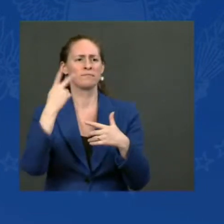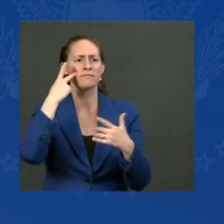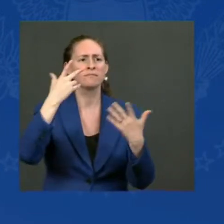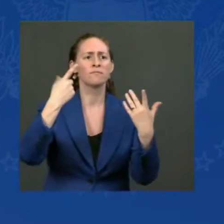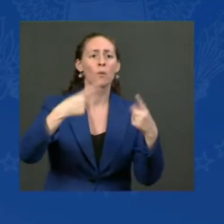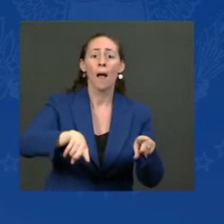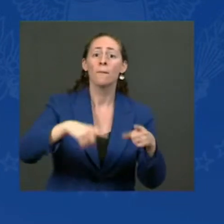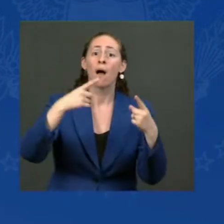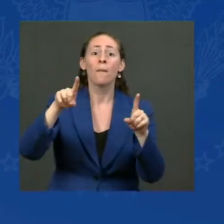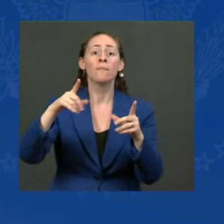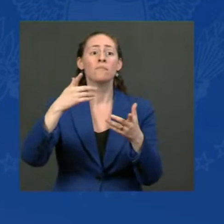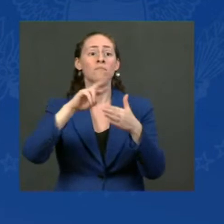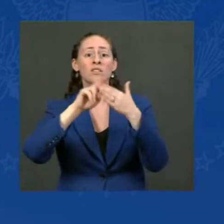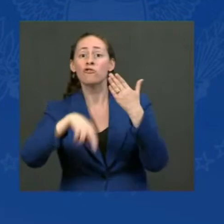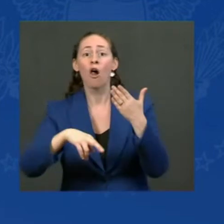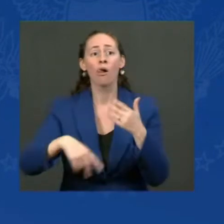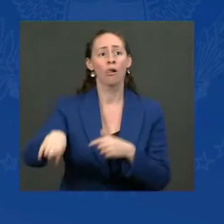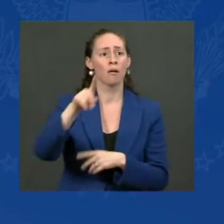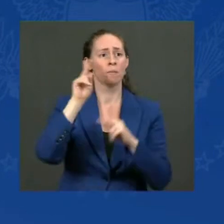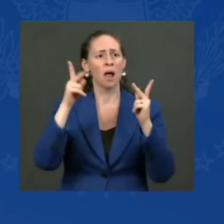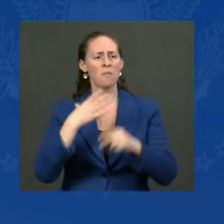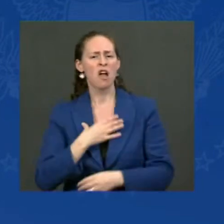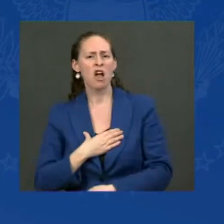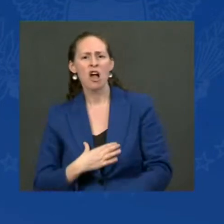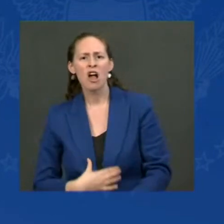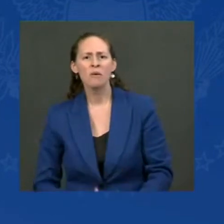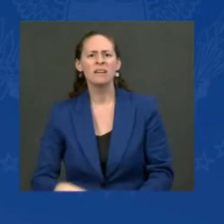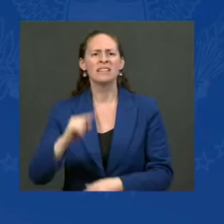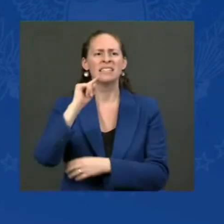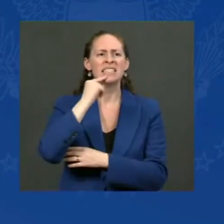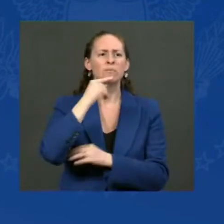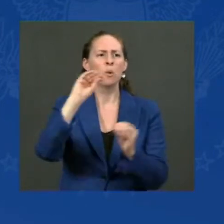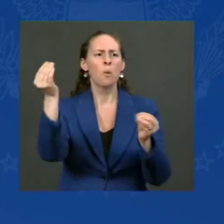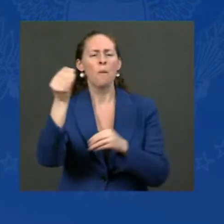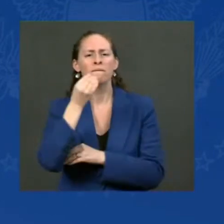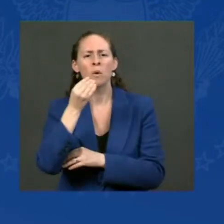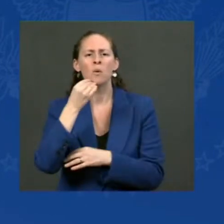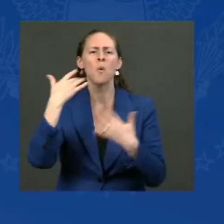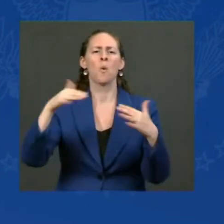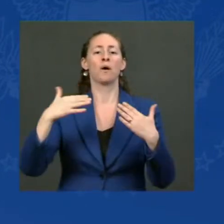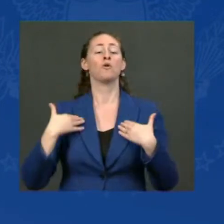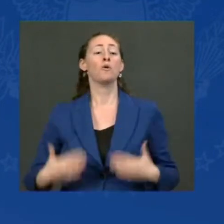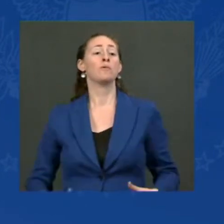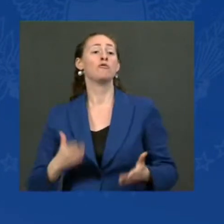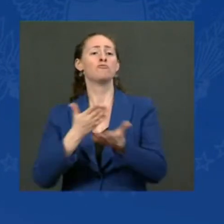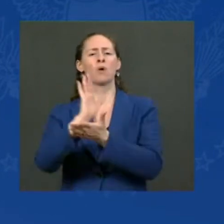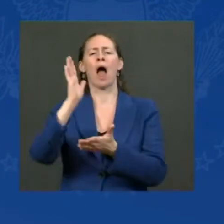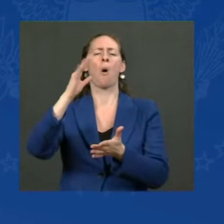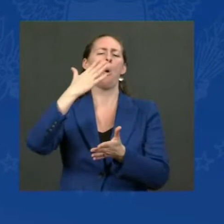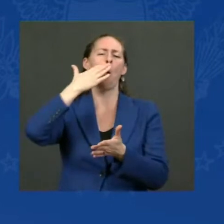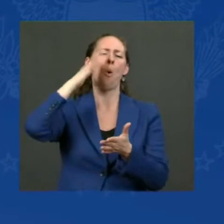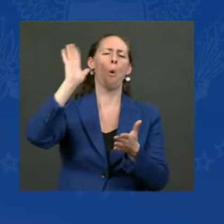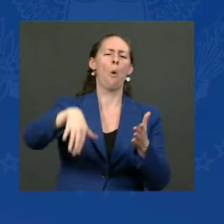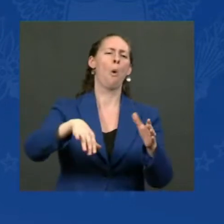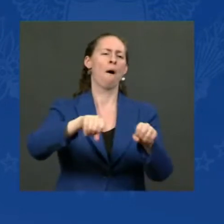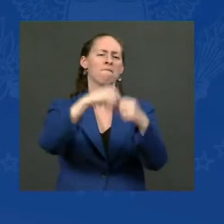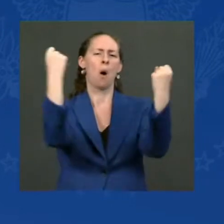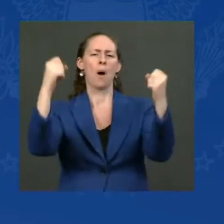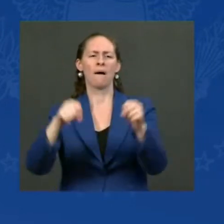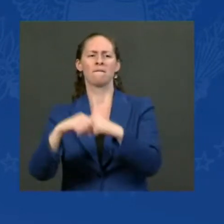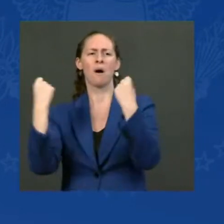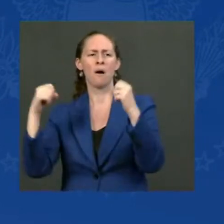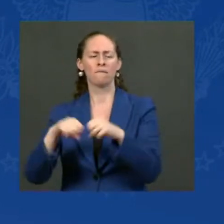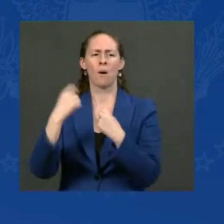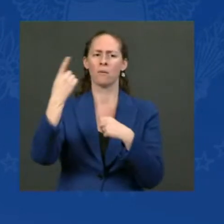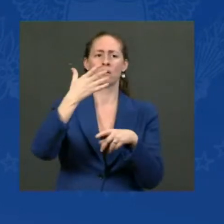horrific violence, human rights violations against civilians, including the unconscionable use of rape as a weapon of